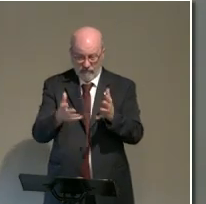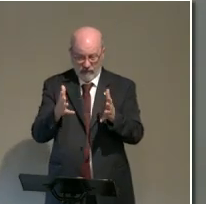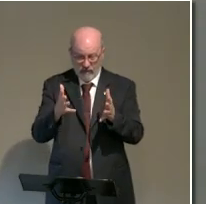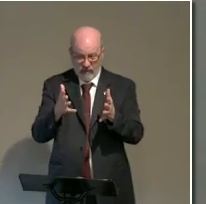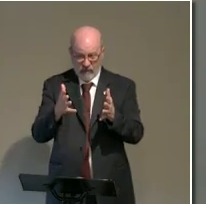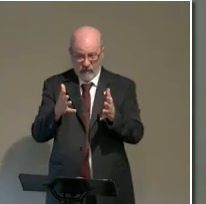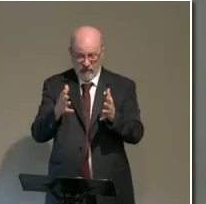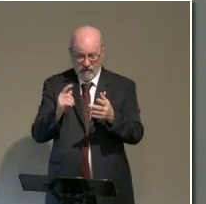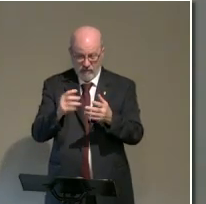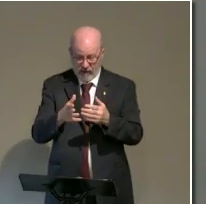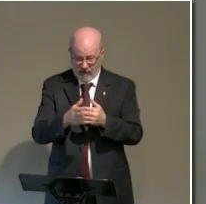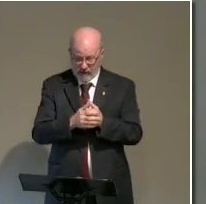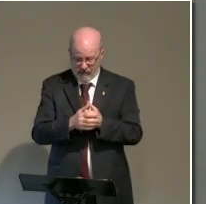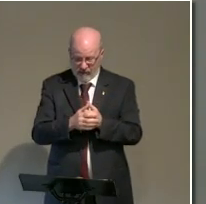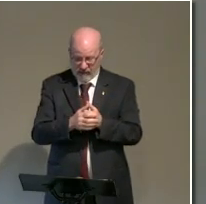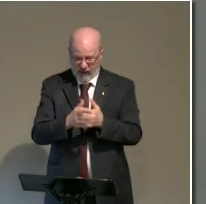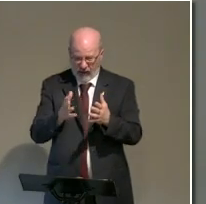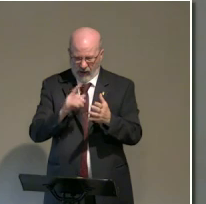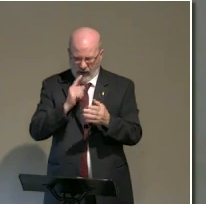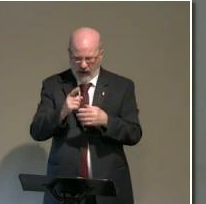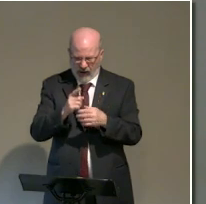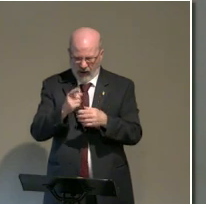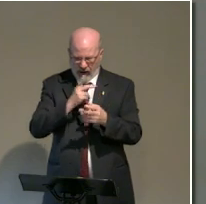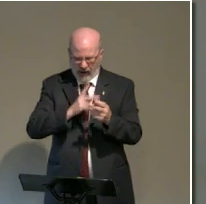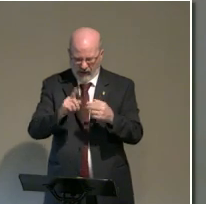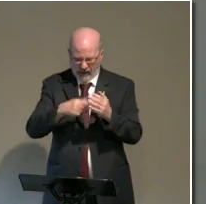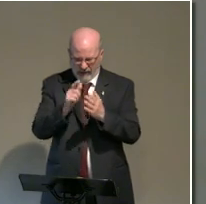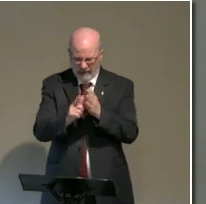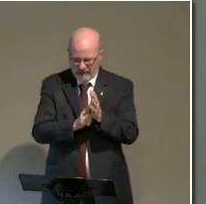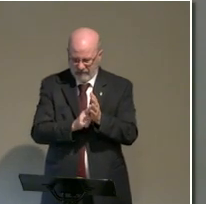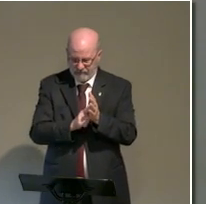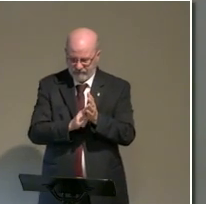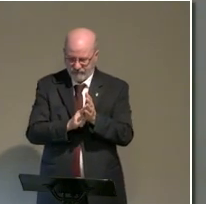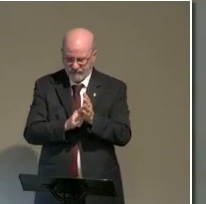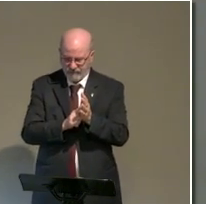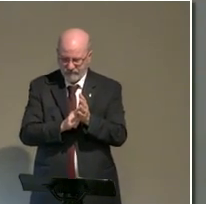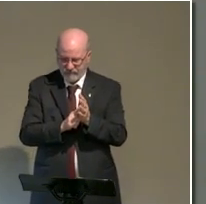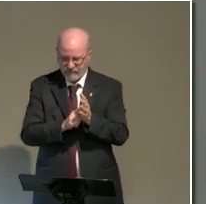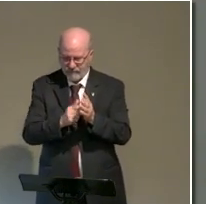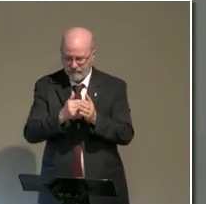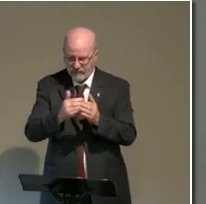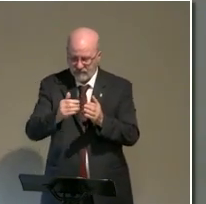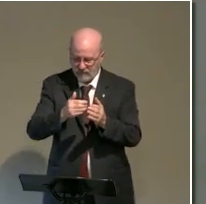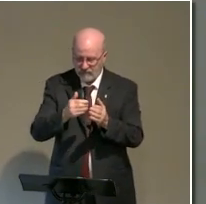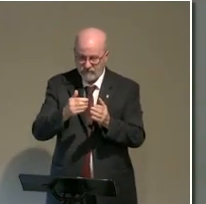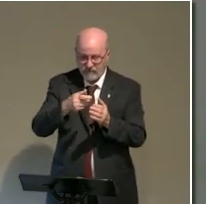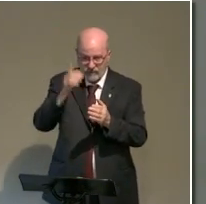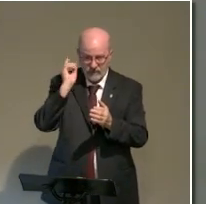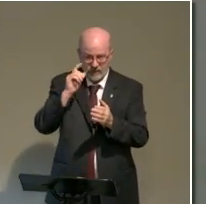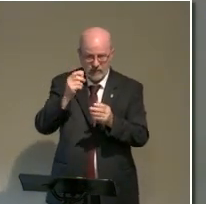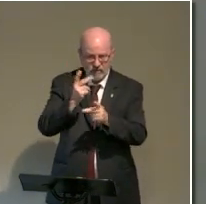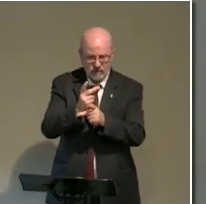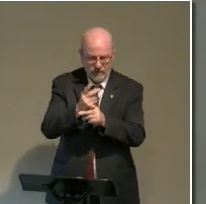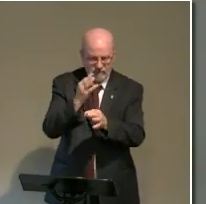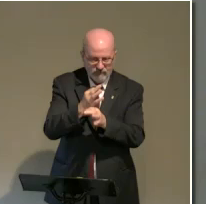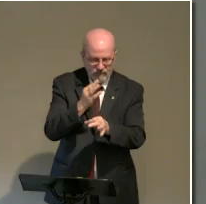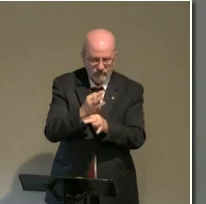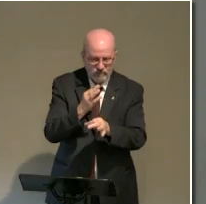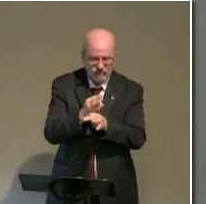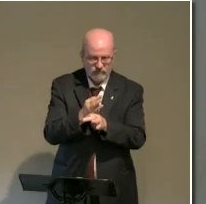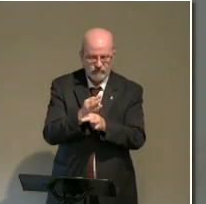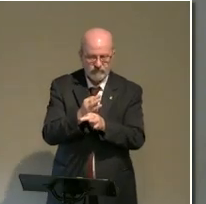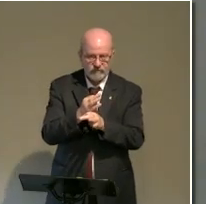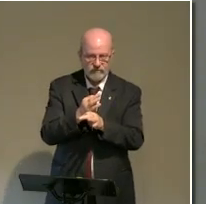okay? They're reassuring the king about the law. So the next point is Daniel remained faithful,